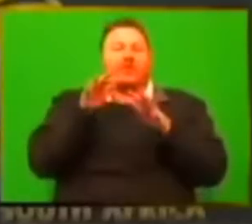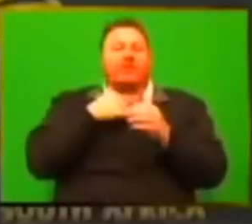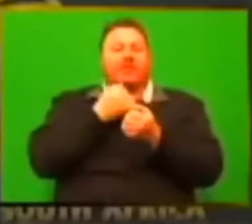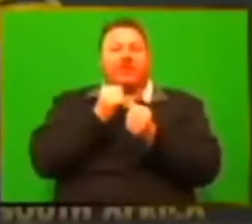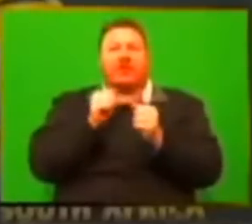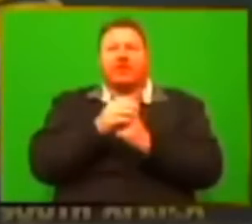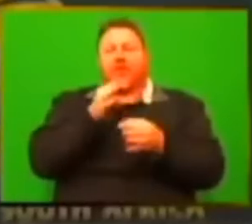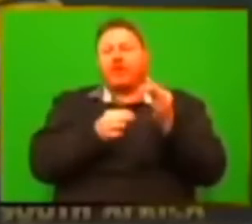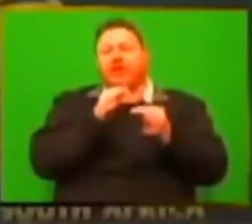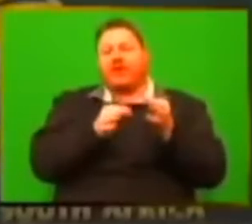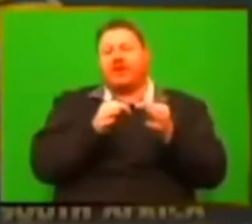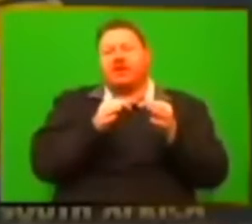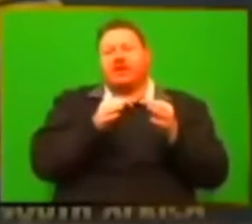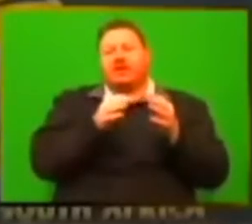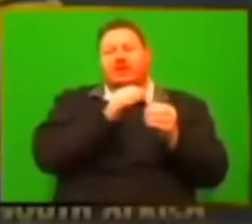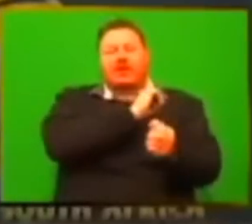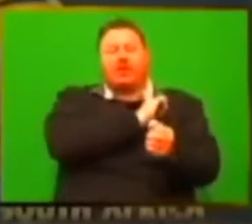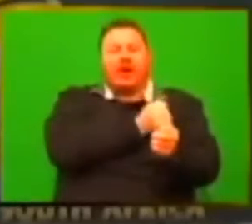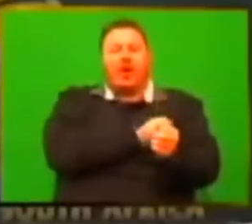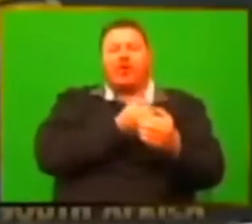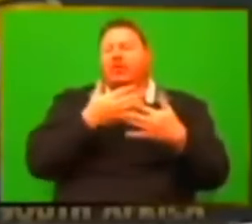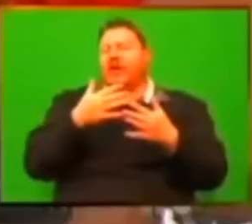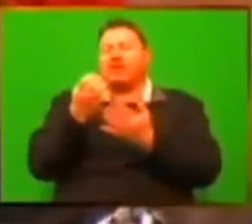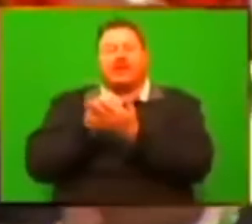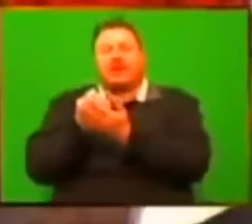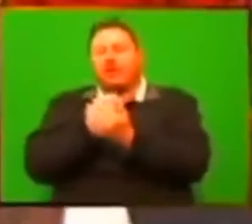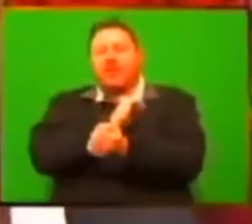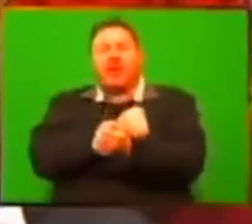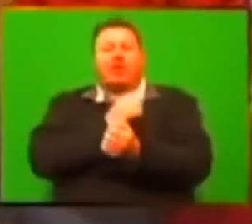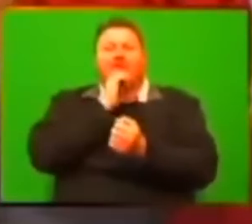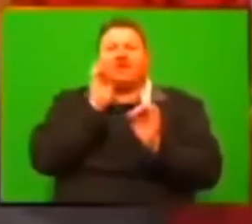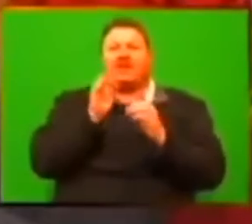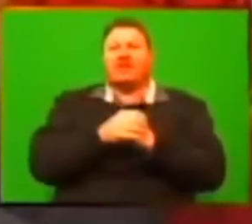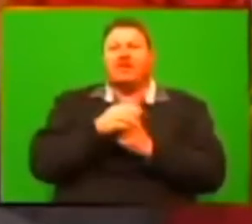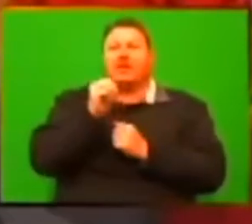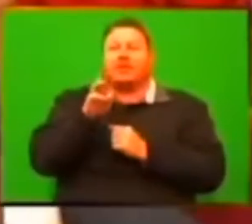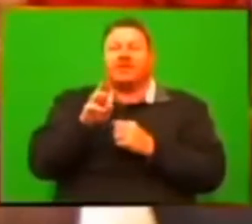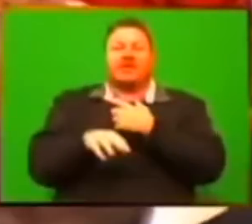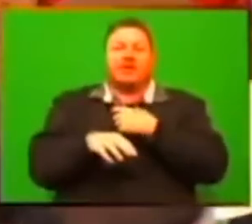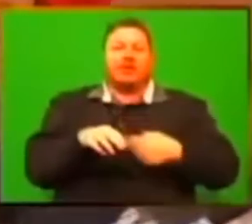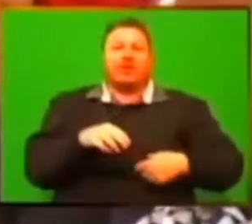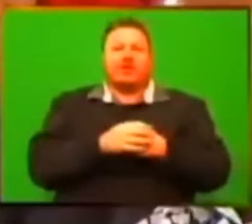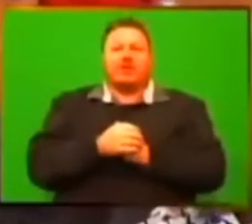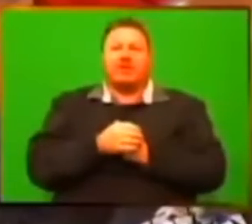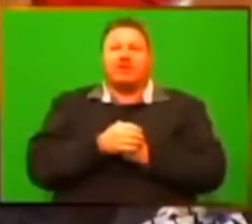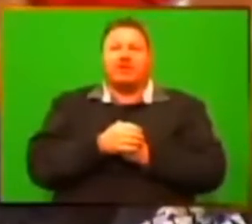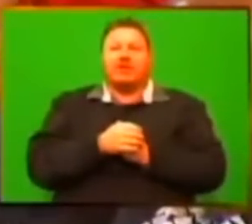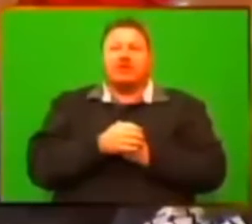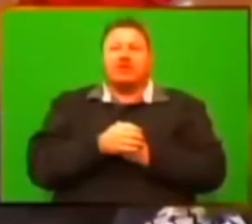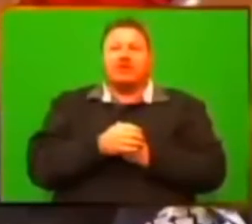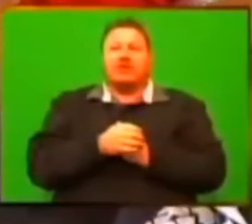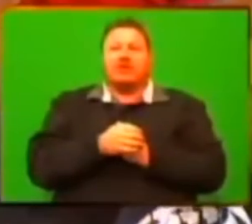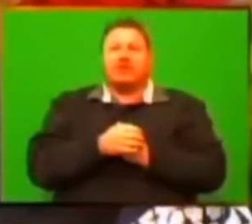political power without economic power is meaningless. Mr. President, you indeed spoke like a